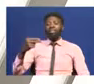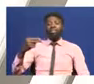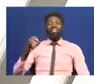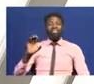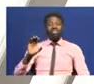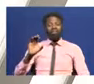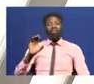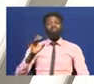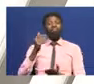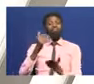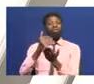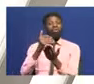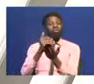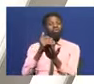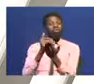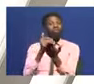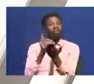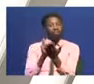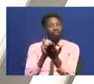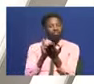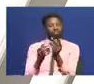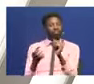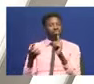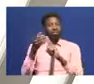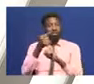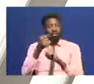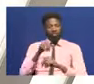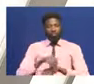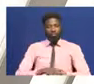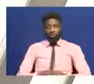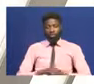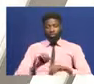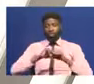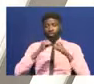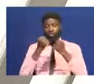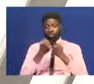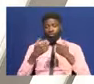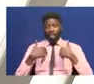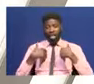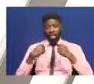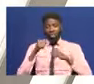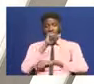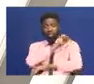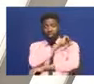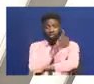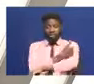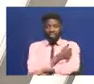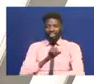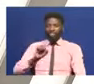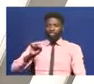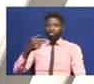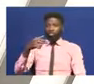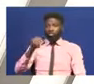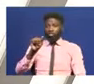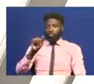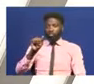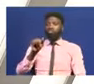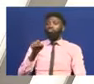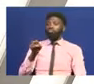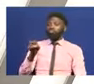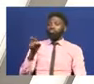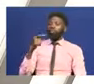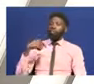be able to achieve UHC. So Social Health Authority as a body is supposed to be one of the vehicles that we use for realization of that goal. Very